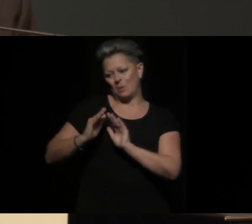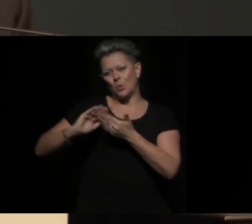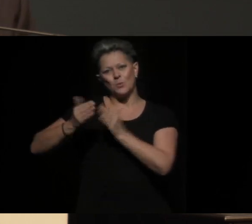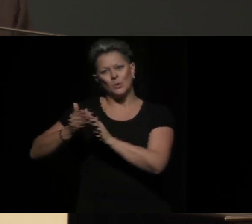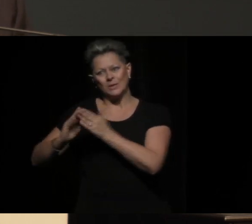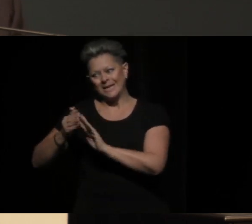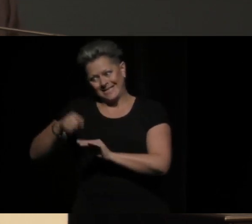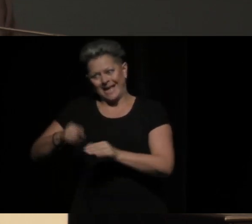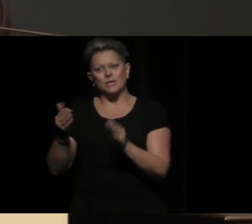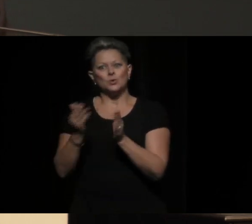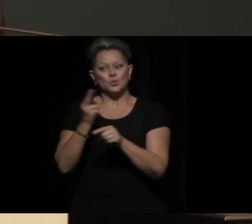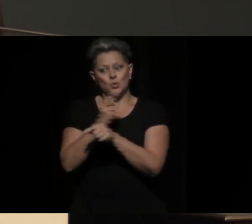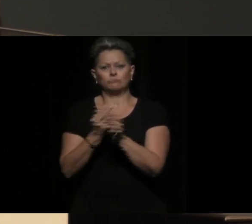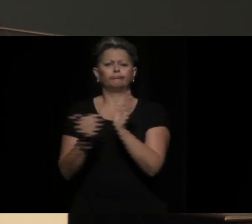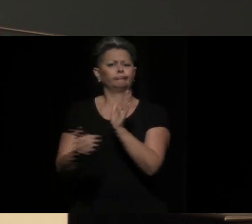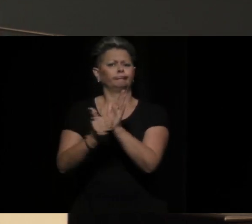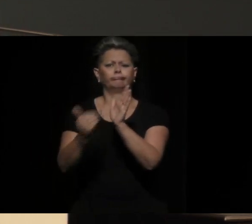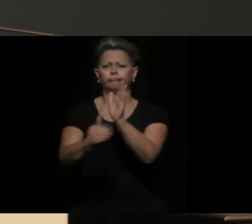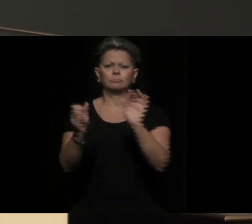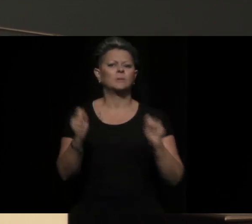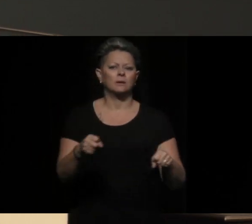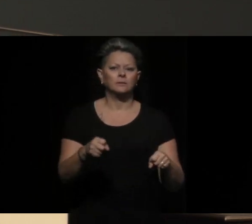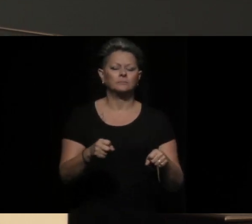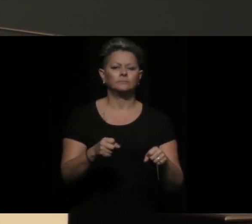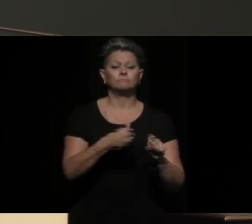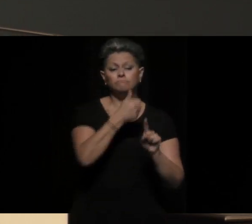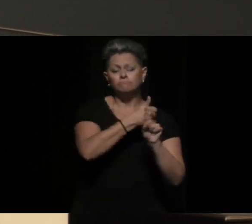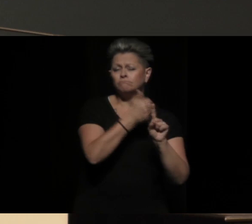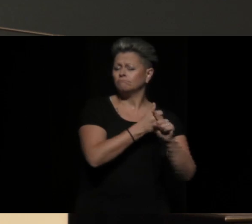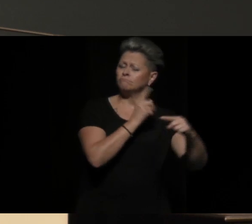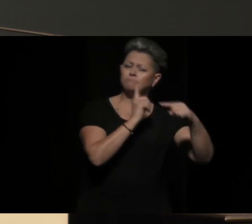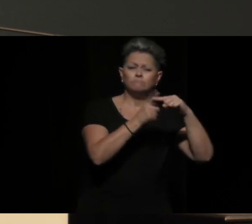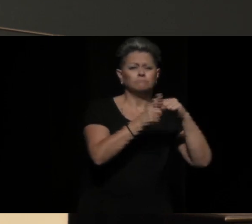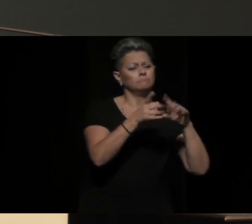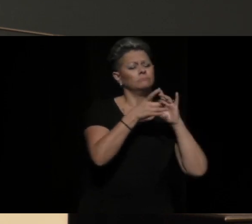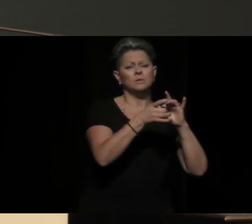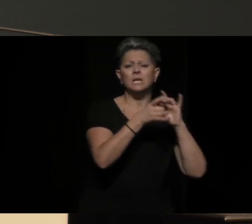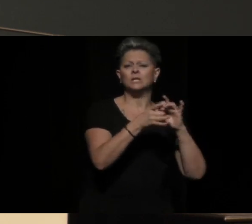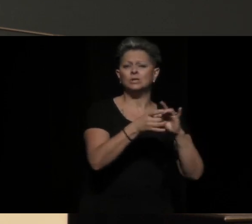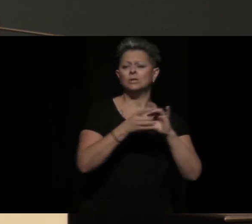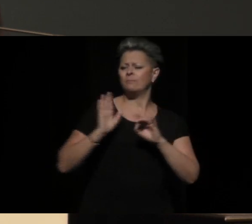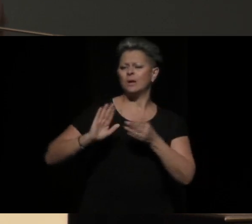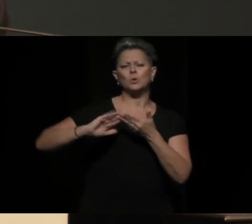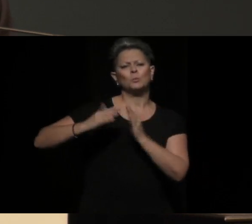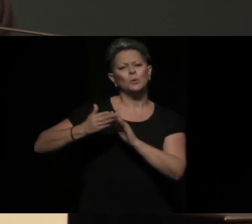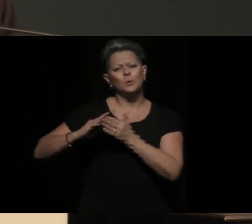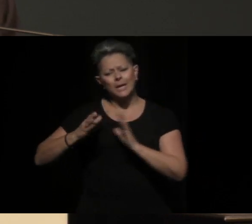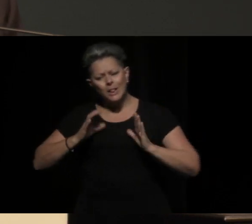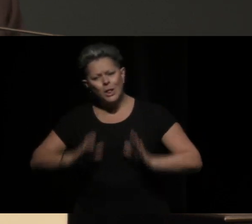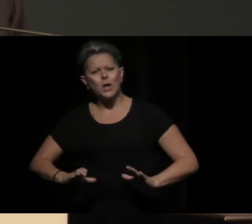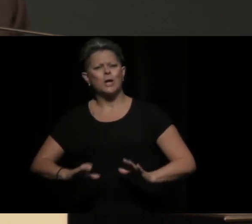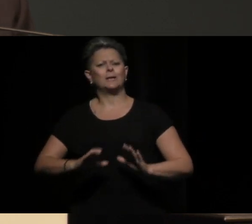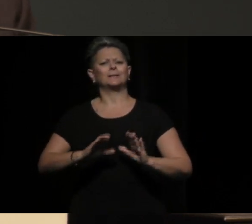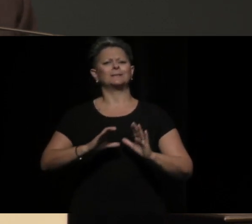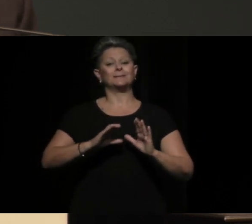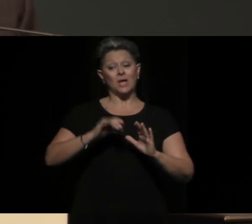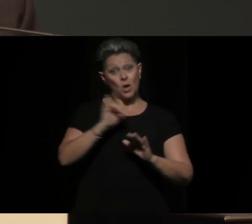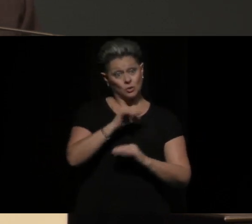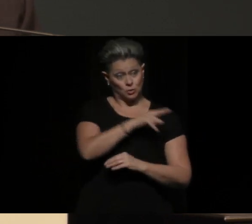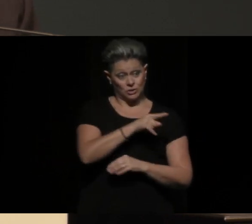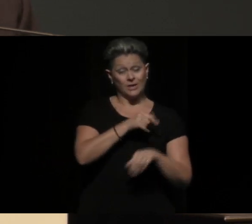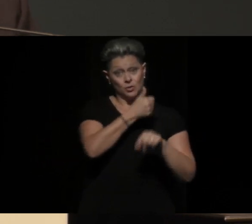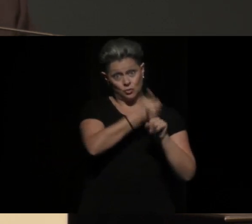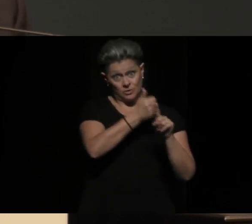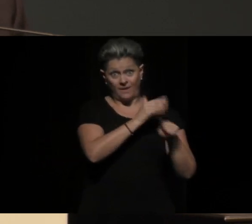future. Ms. Spurl built a positive relationship with her municipal clients and was invited to speak and